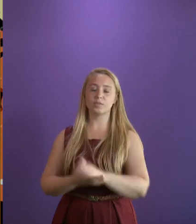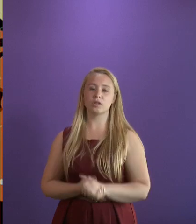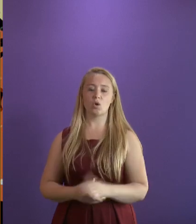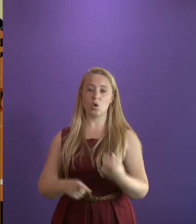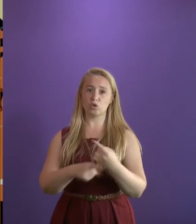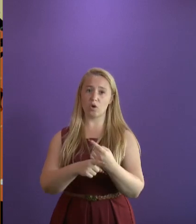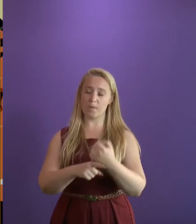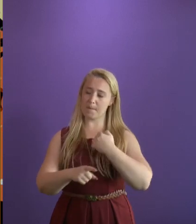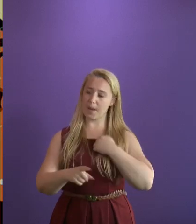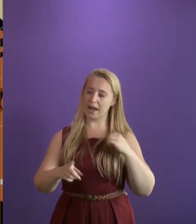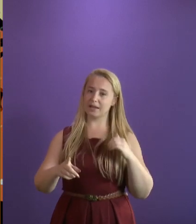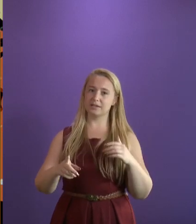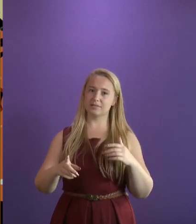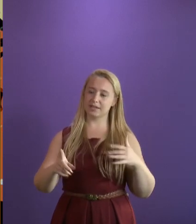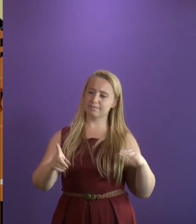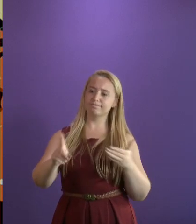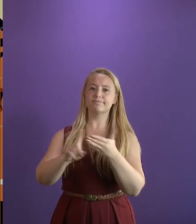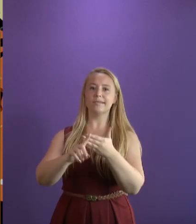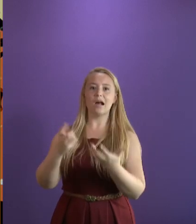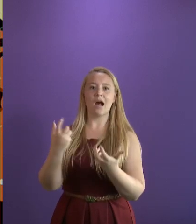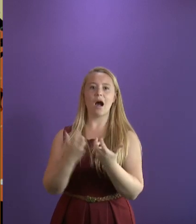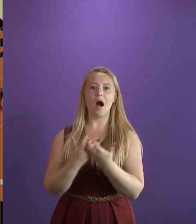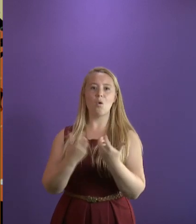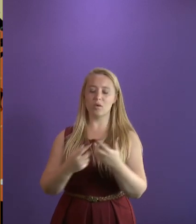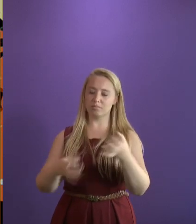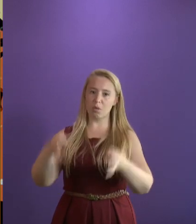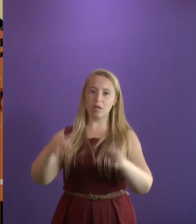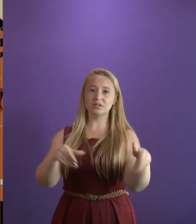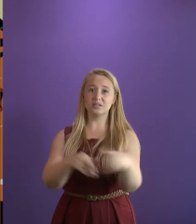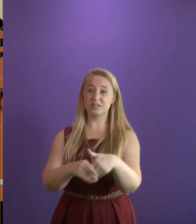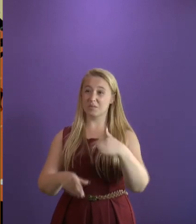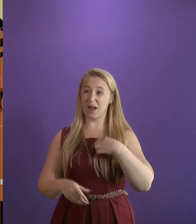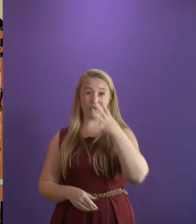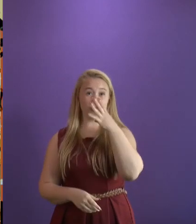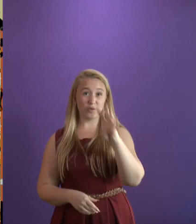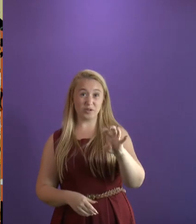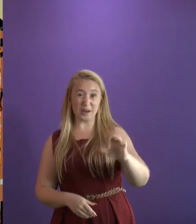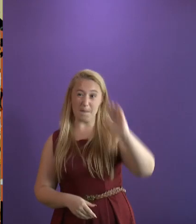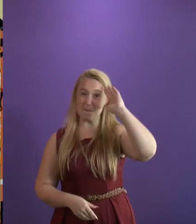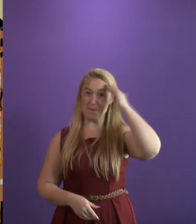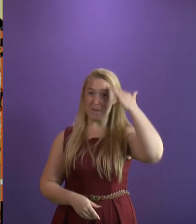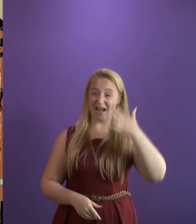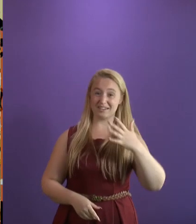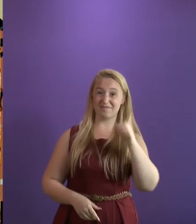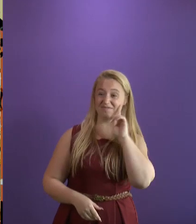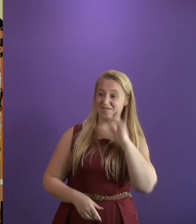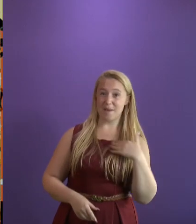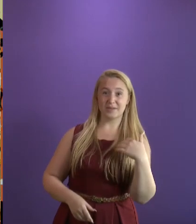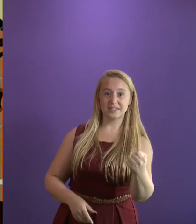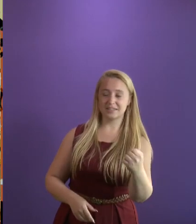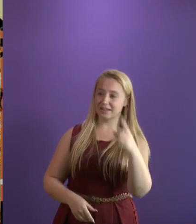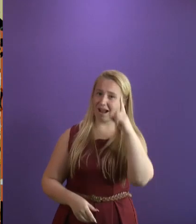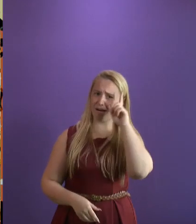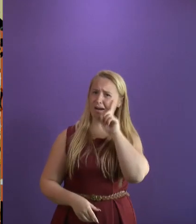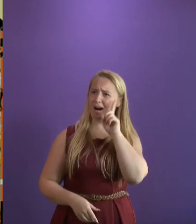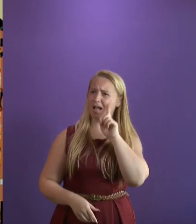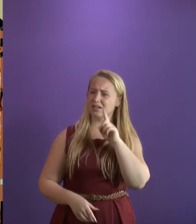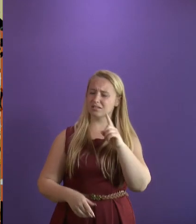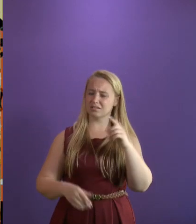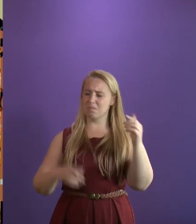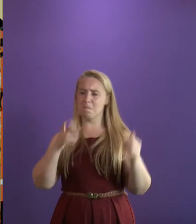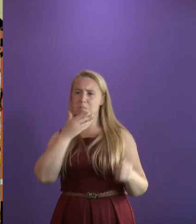into politics. I was just a mad feminist activist when I was about 14 years old when I realised, growing up in the East End of Glasgow, that boys got it better than girls.